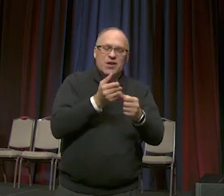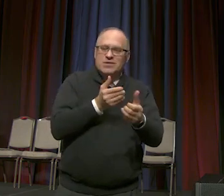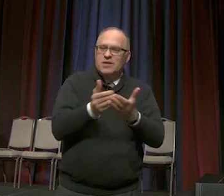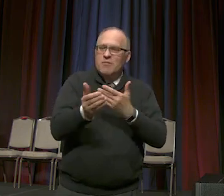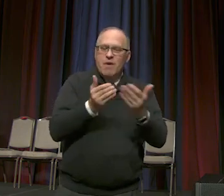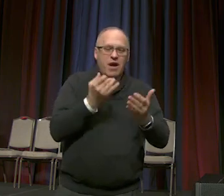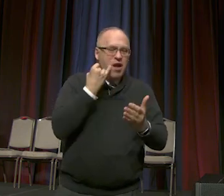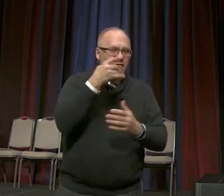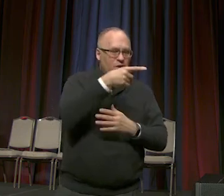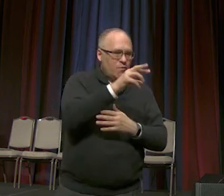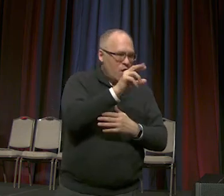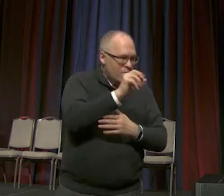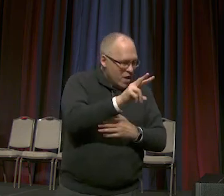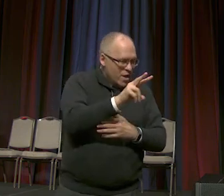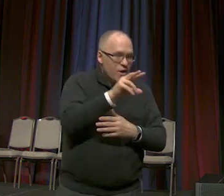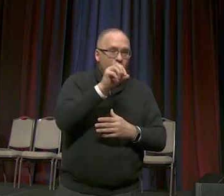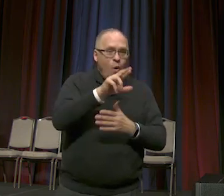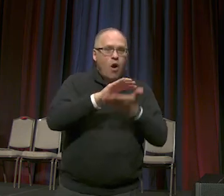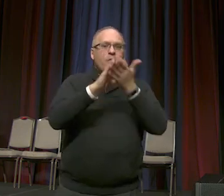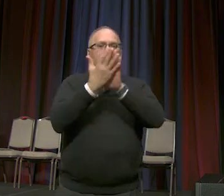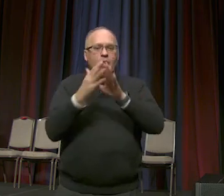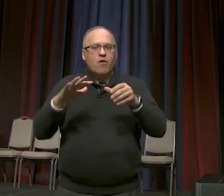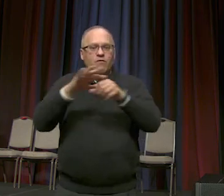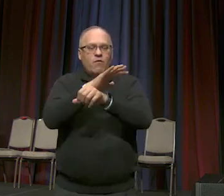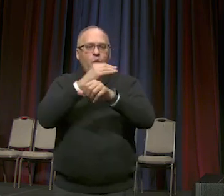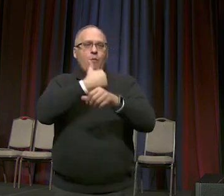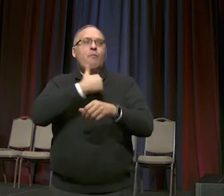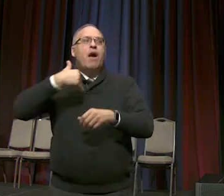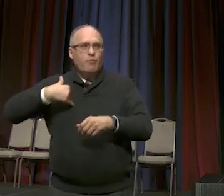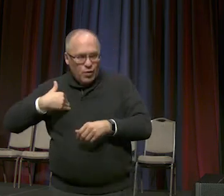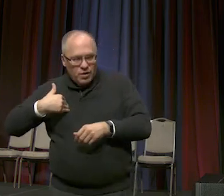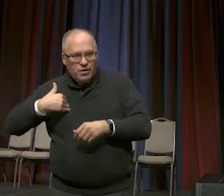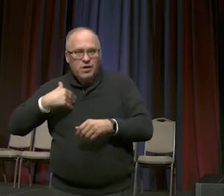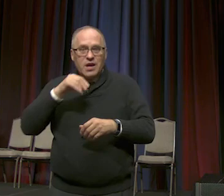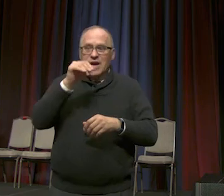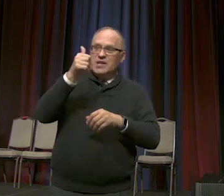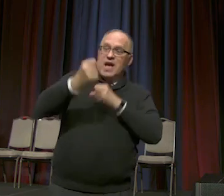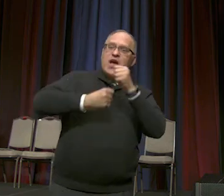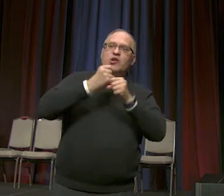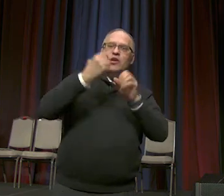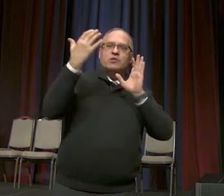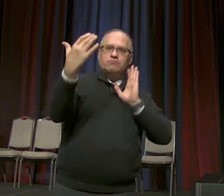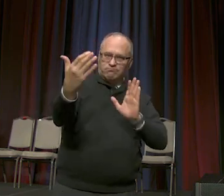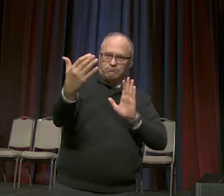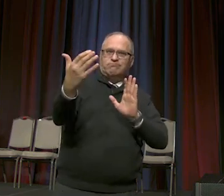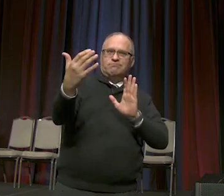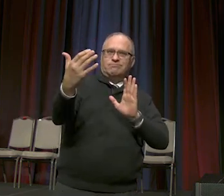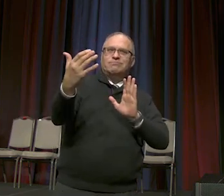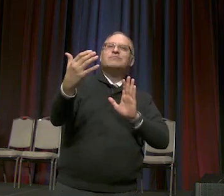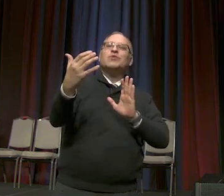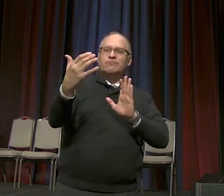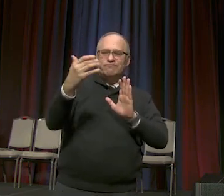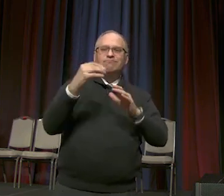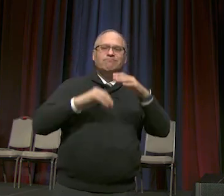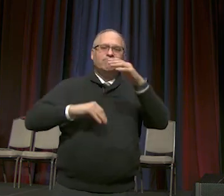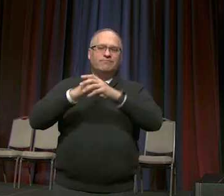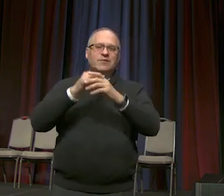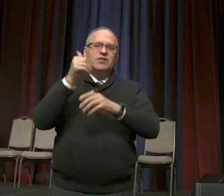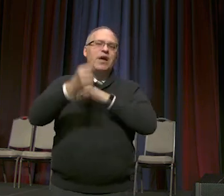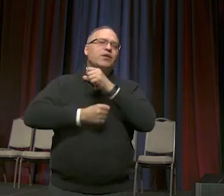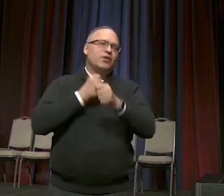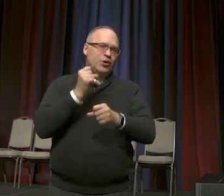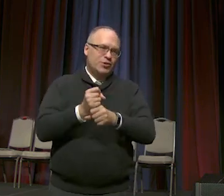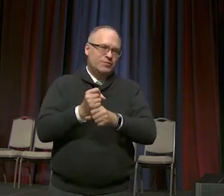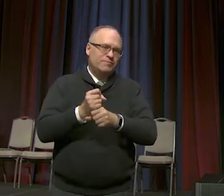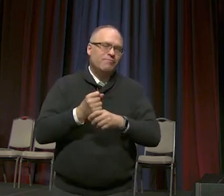provisional membership or they move to full status, that 10-year clock starts and will not stop until the full 10-year